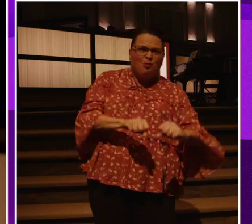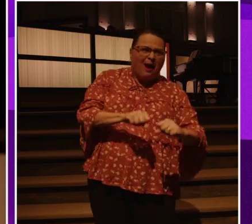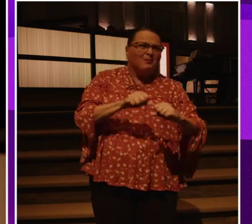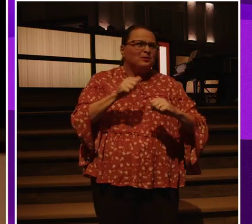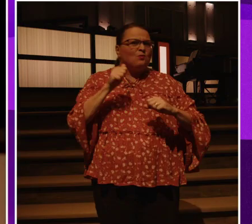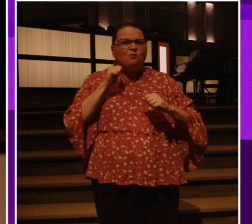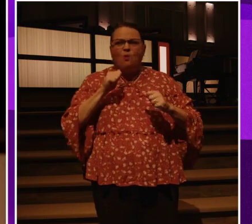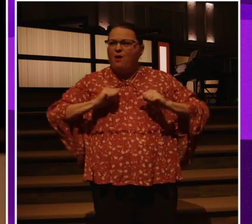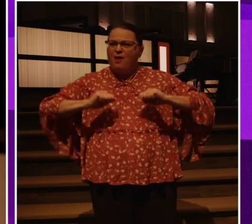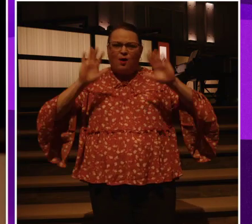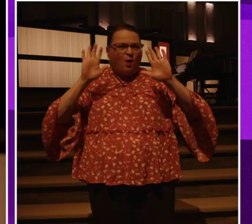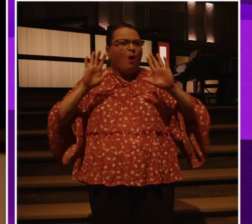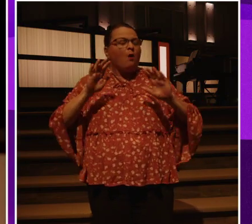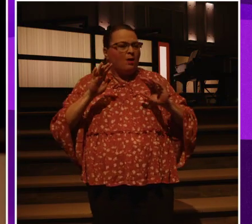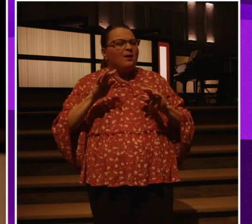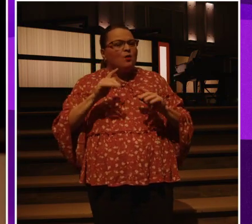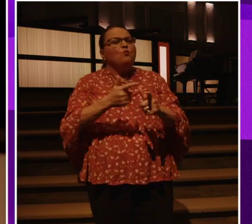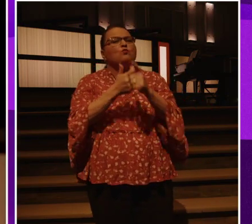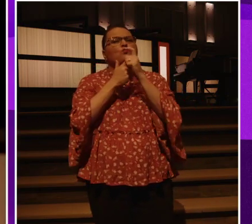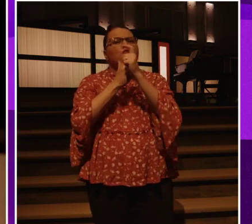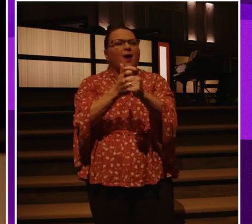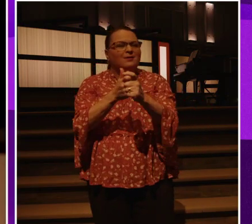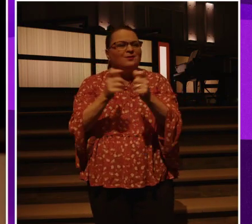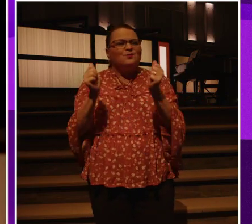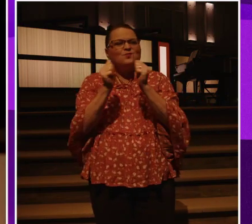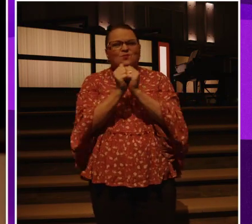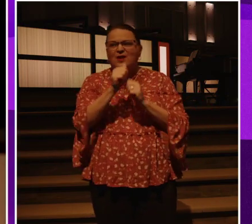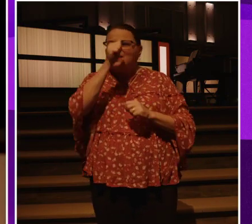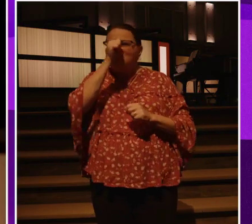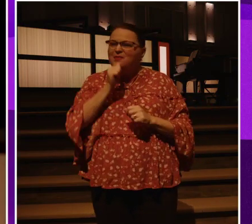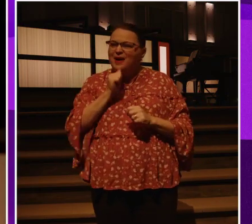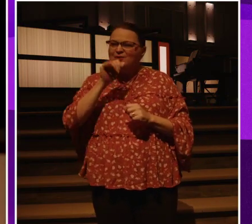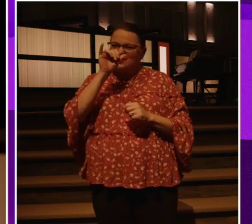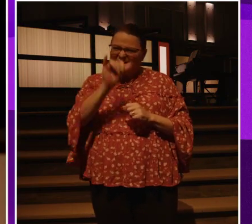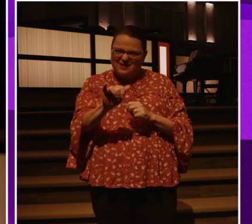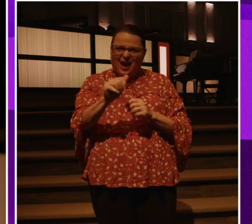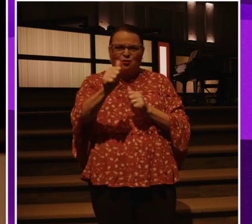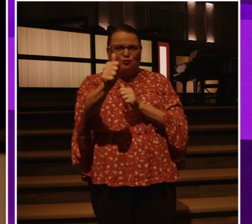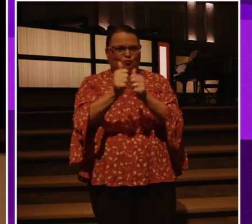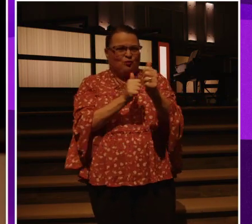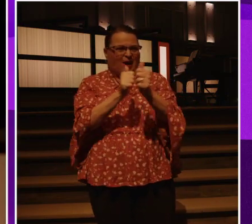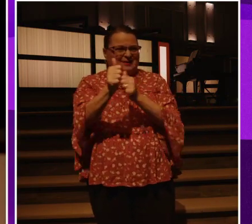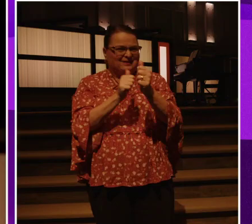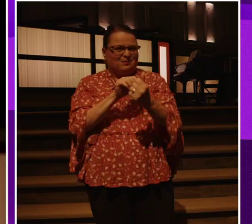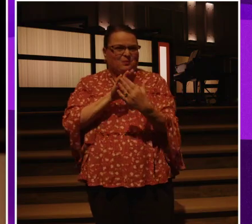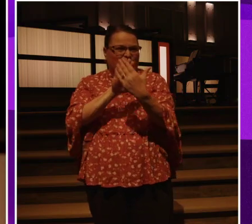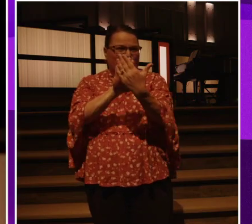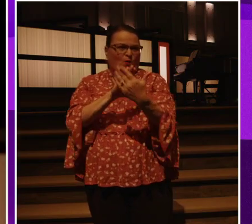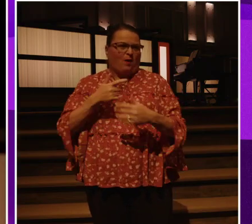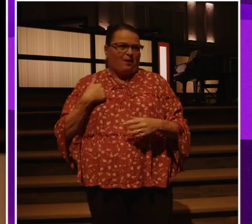let go. And let's run with patience the race that has been set before us,